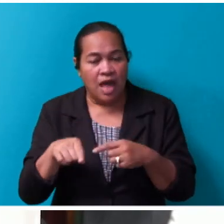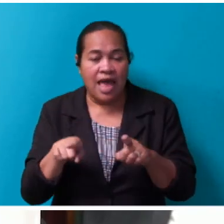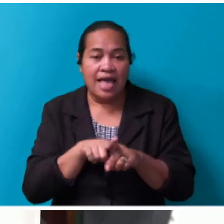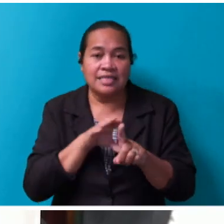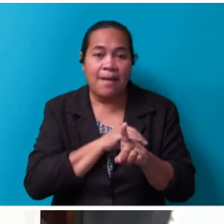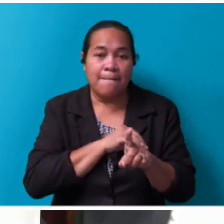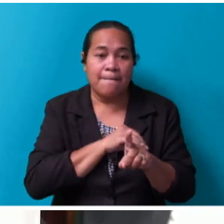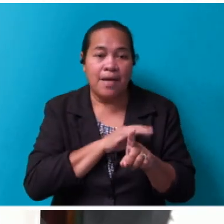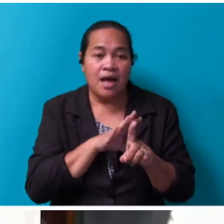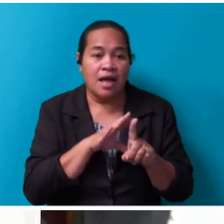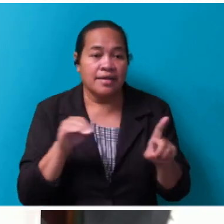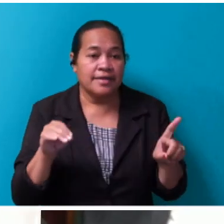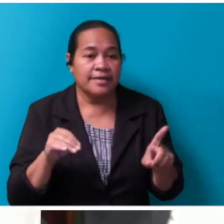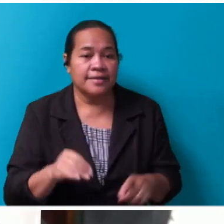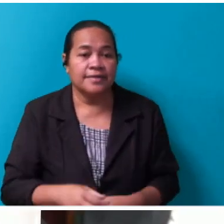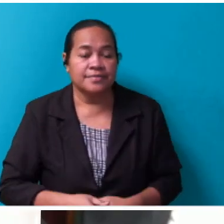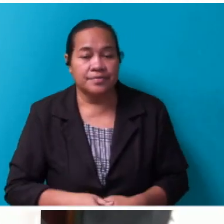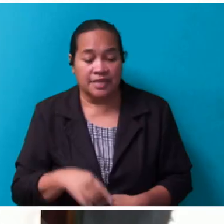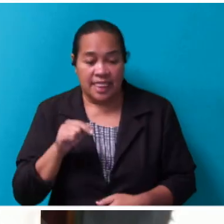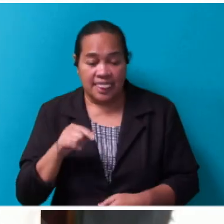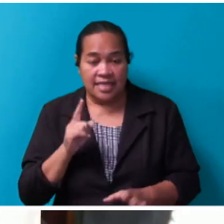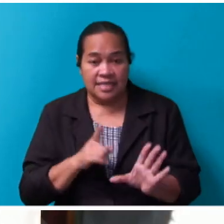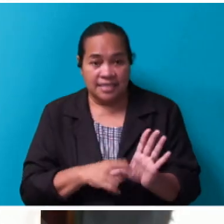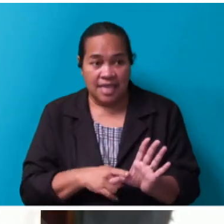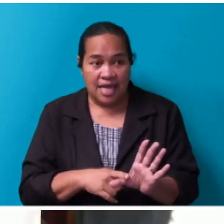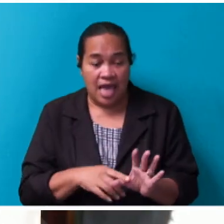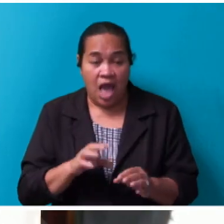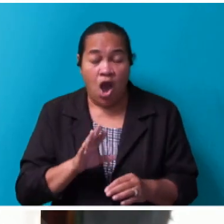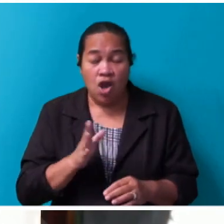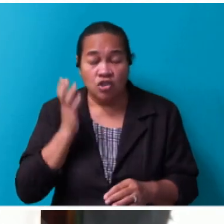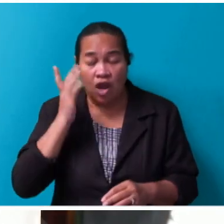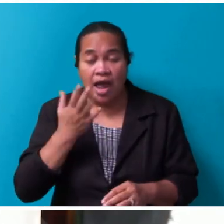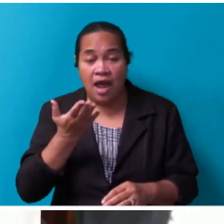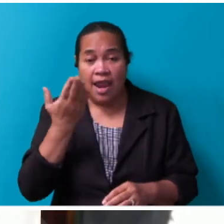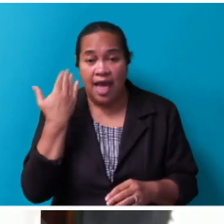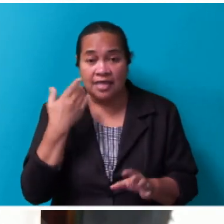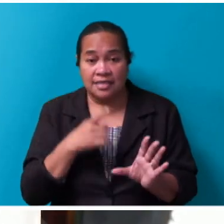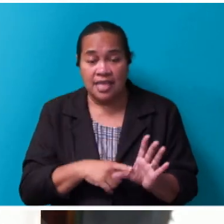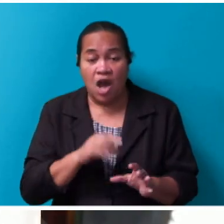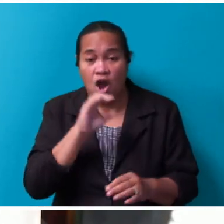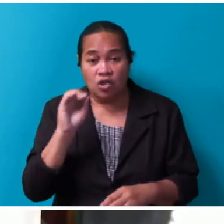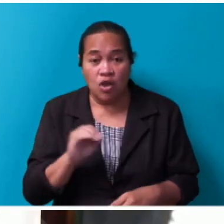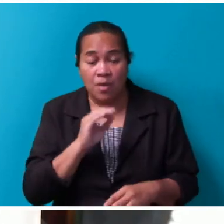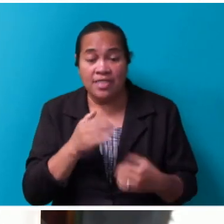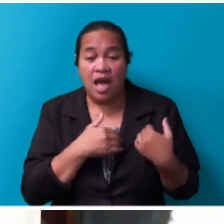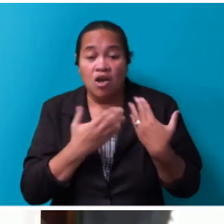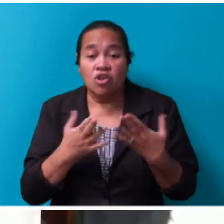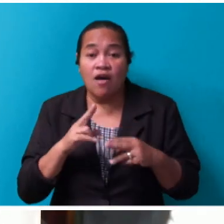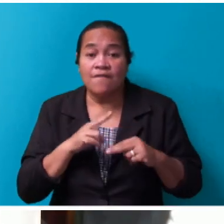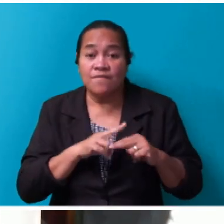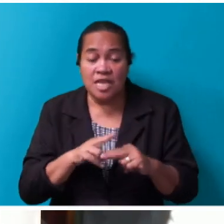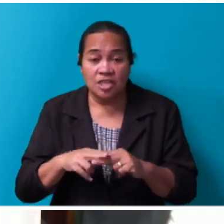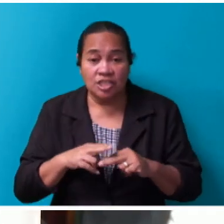Speaker, this year, in October last year, the Outsource Fiji, which is